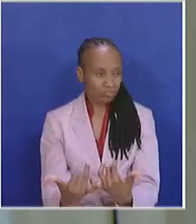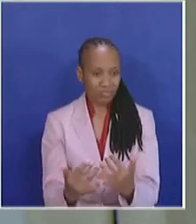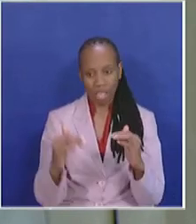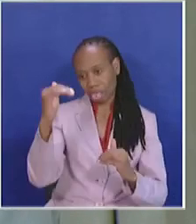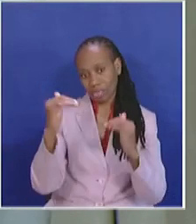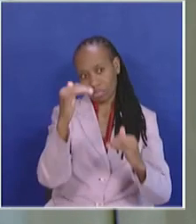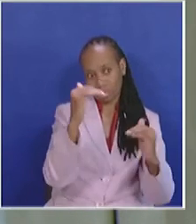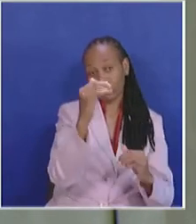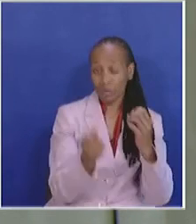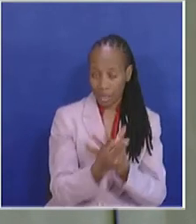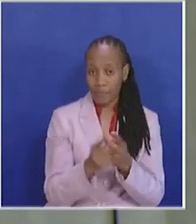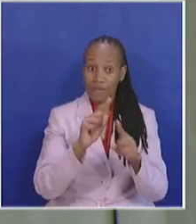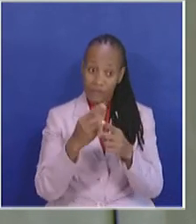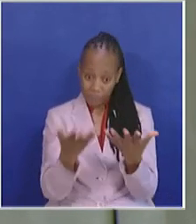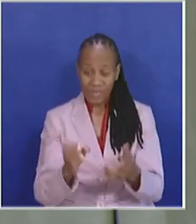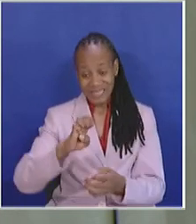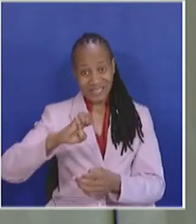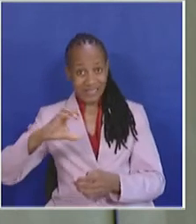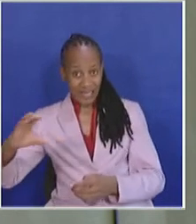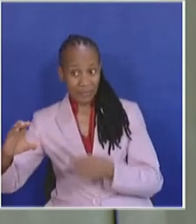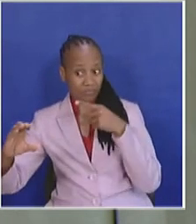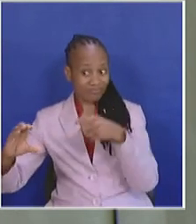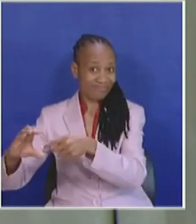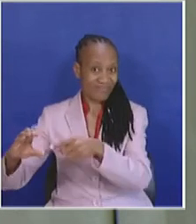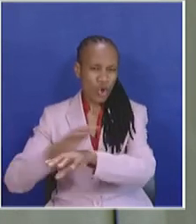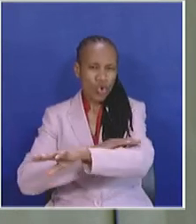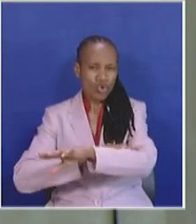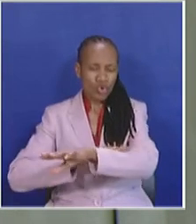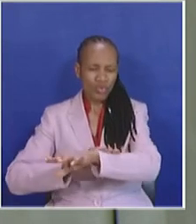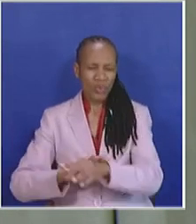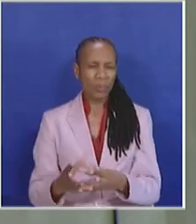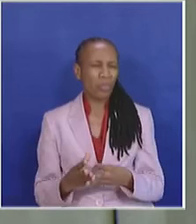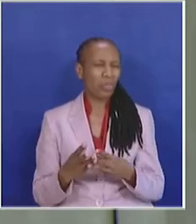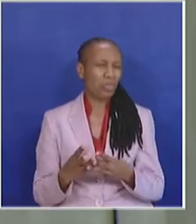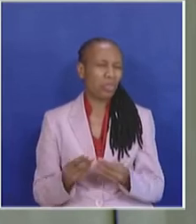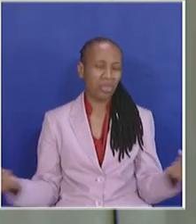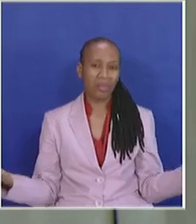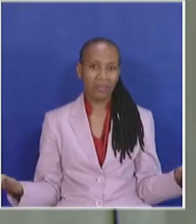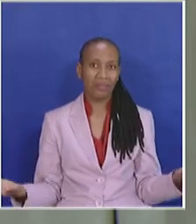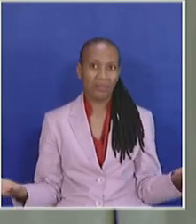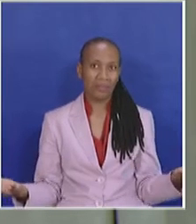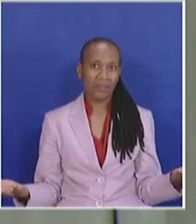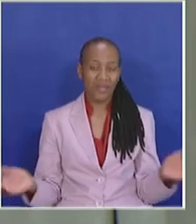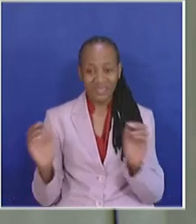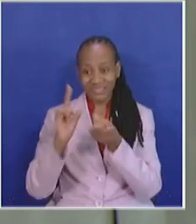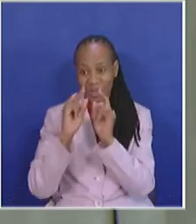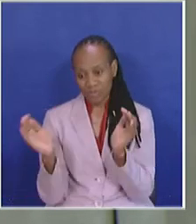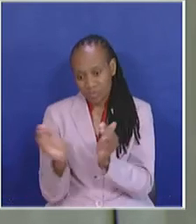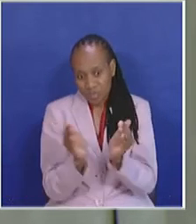for instance, to the Eastern Cape, you'll find that the roads are finished with Dorobzingan. Yes,